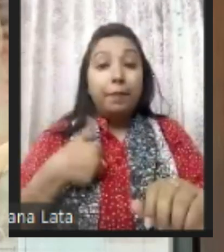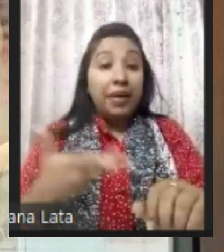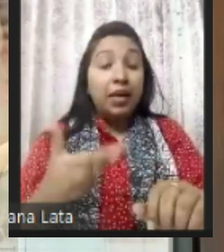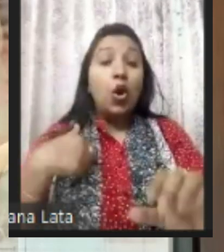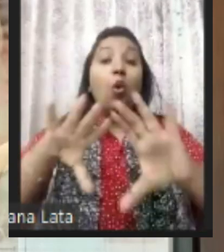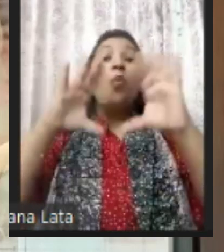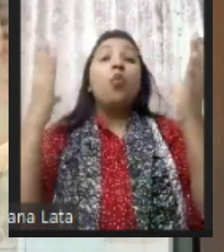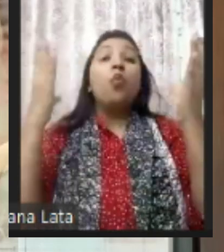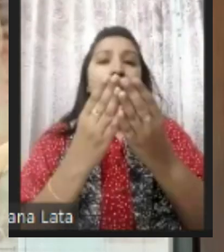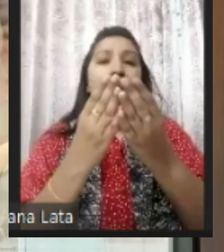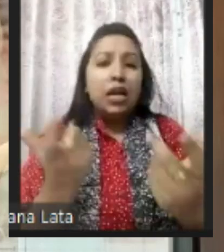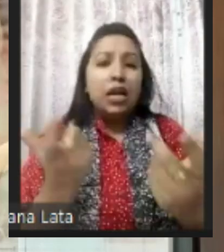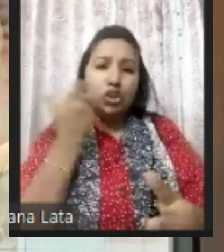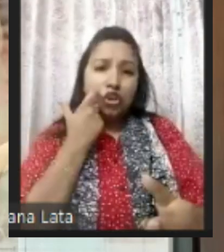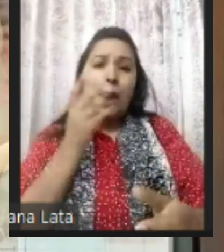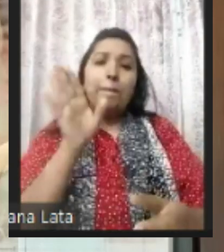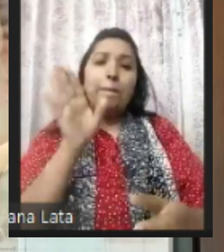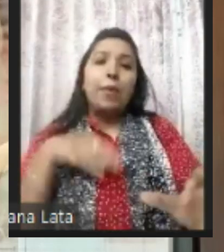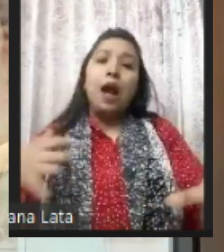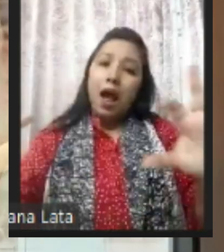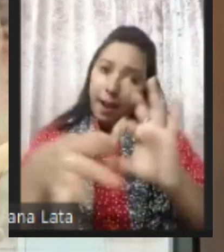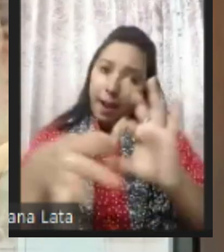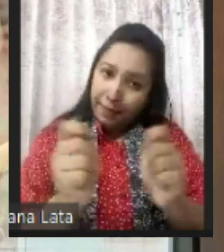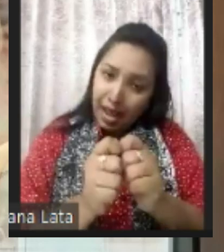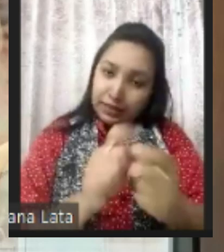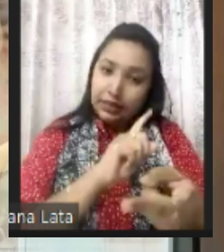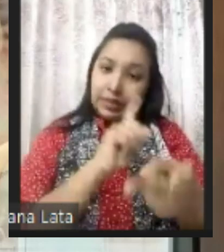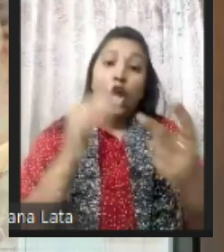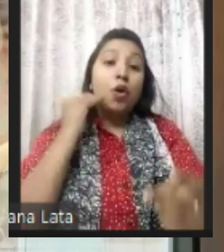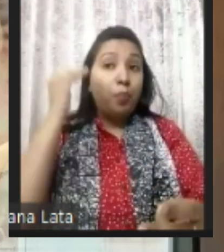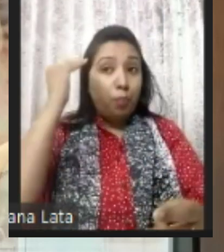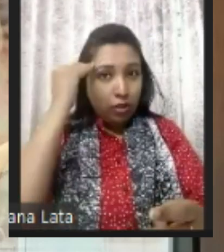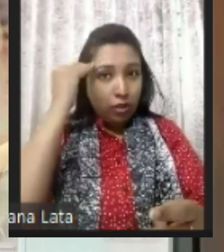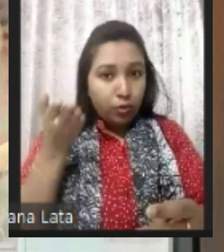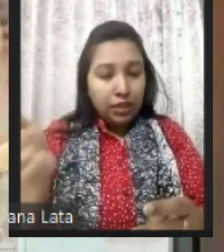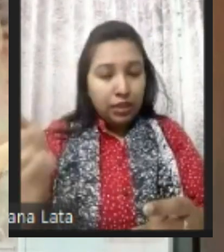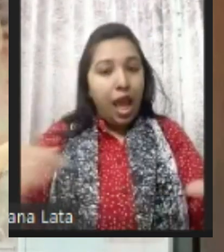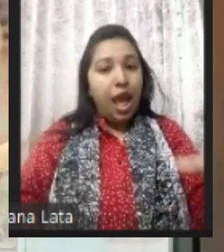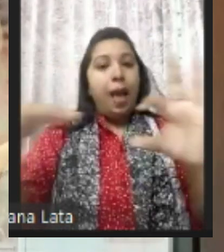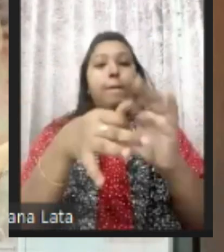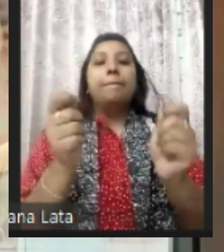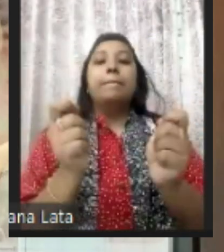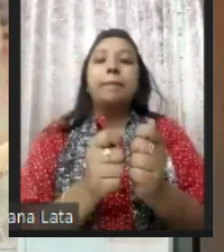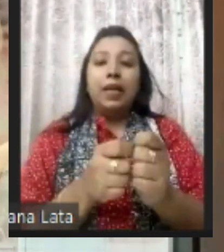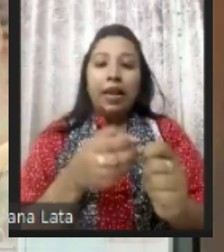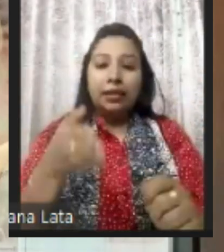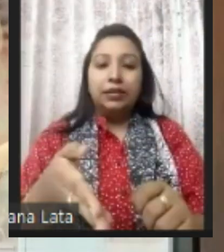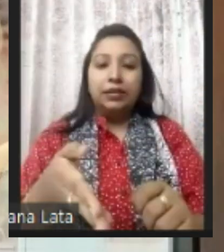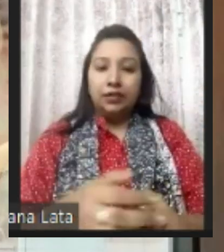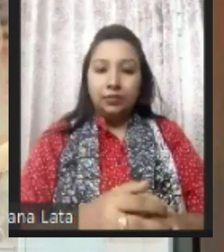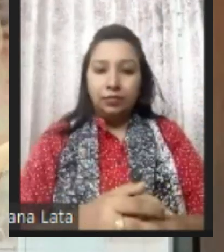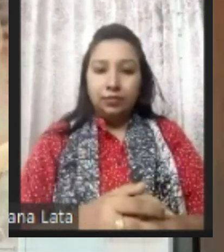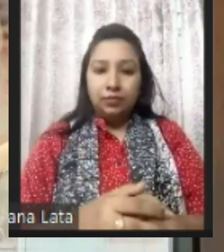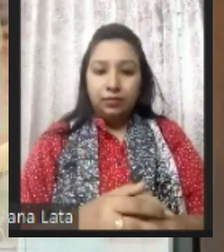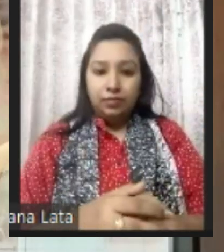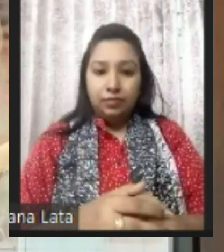compliance. So we'll work on that. I can finish my speech quoting from His Excellency